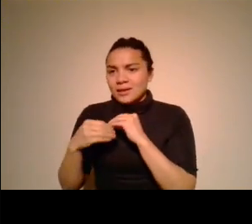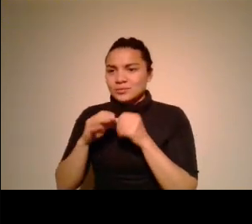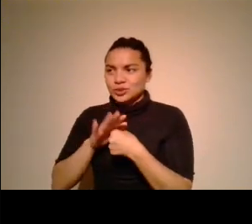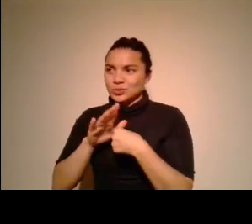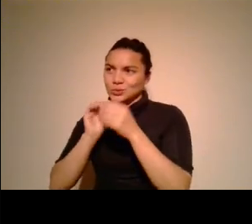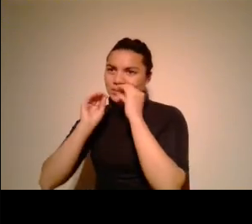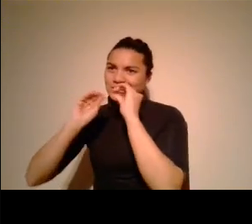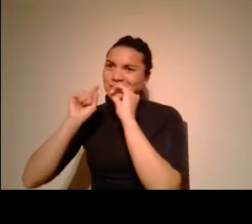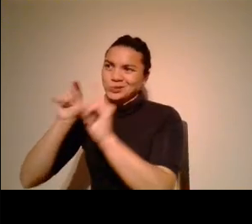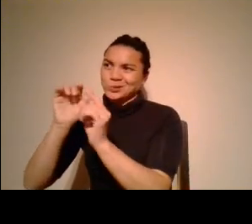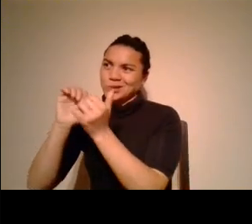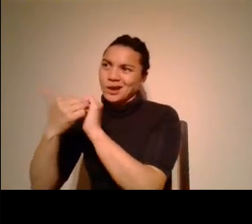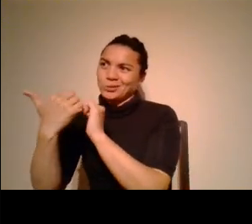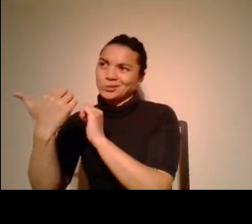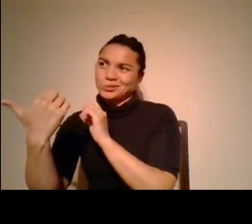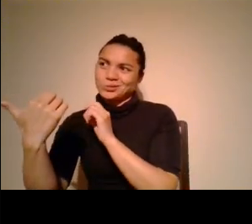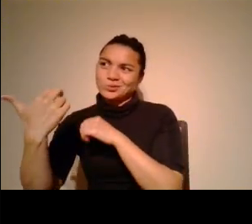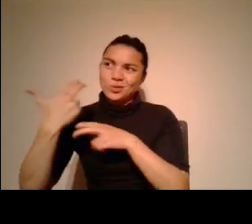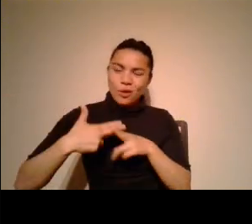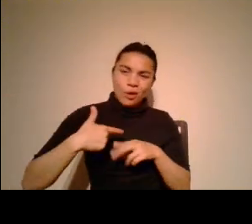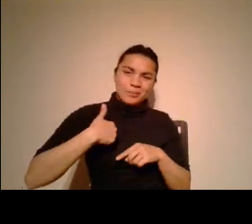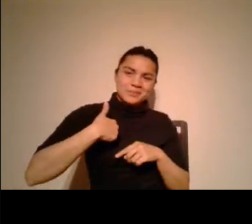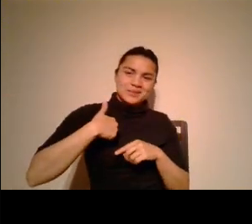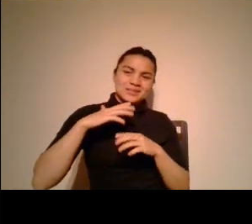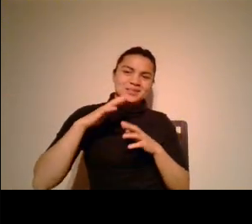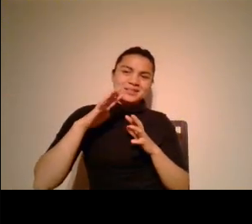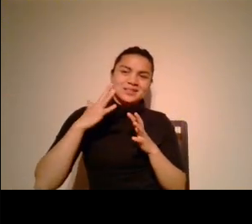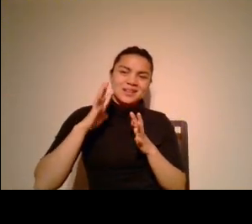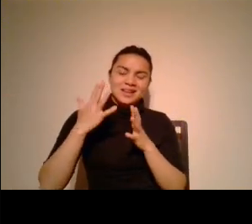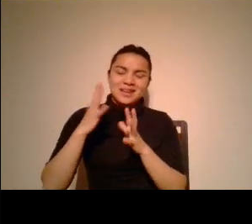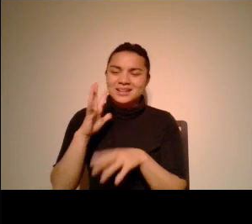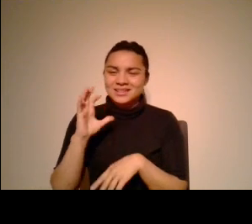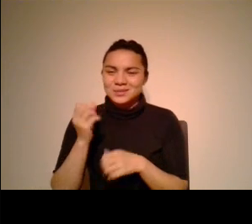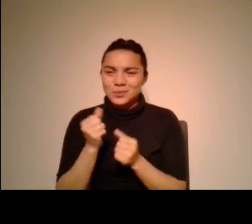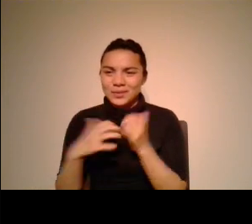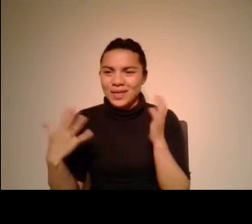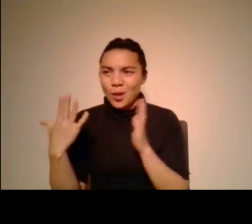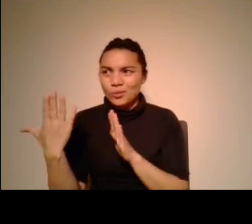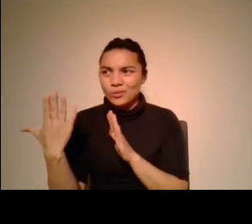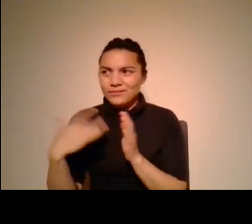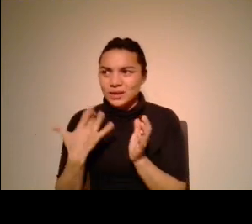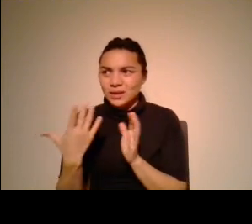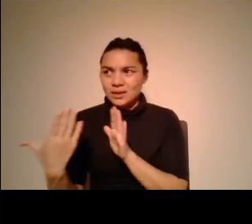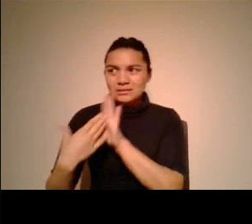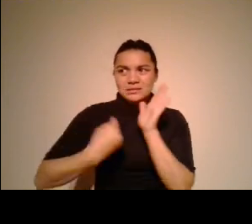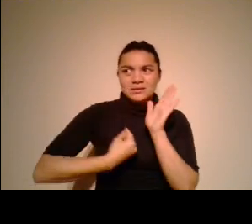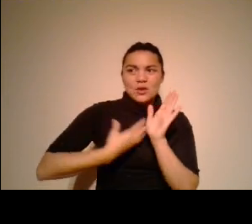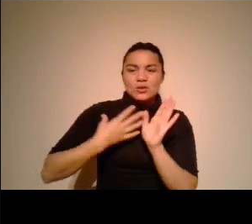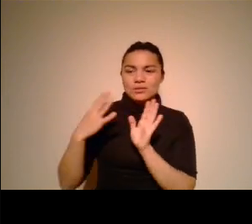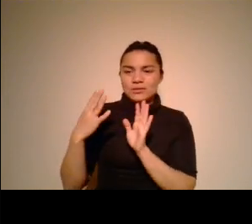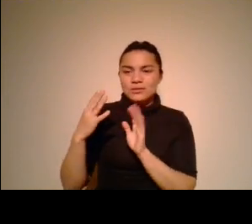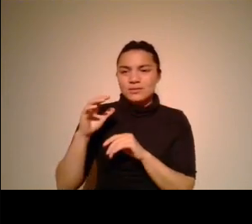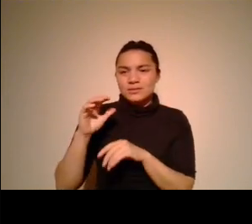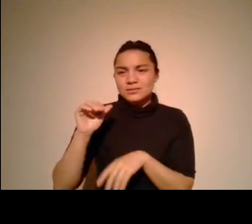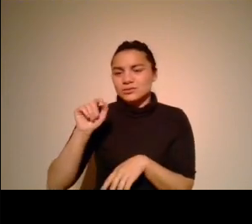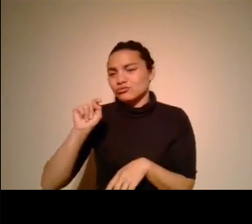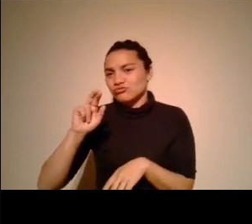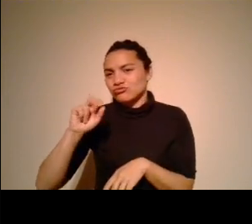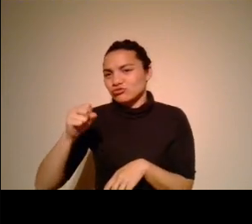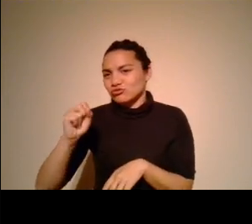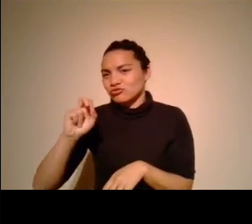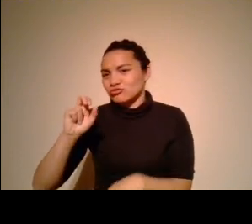without being transphobic. So there's a lot of ways that you can practice this, and I think that linguists are in a position where we